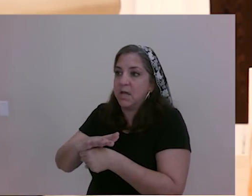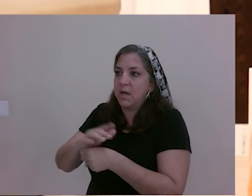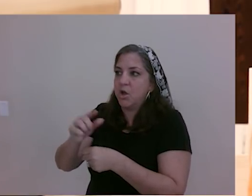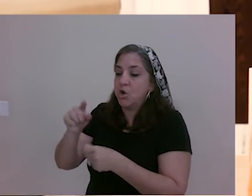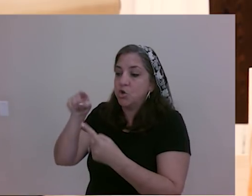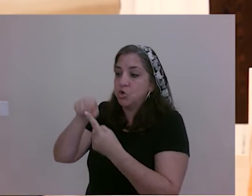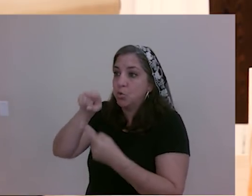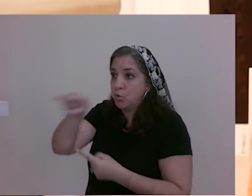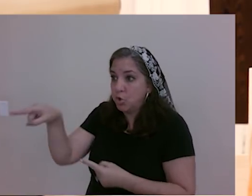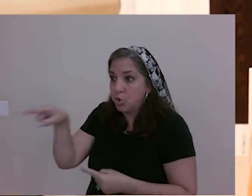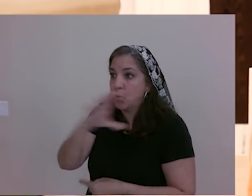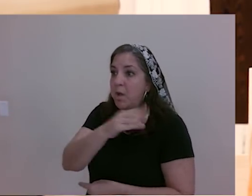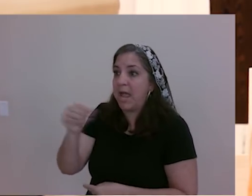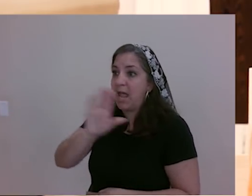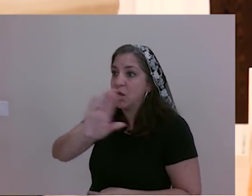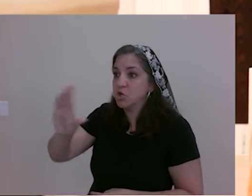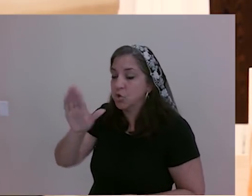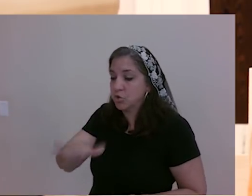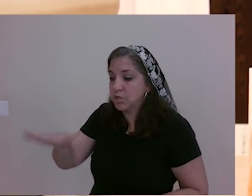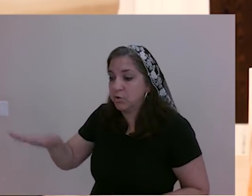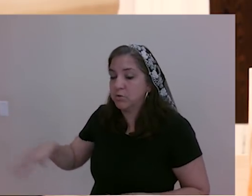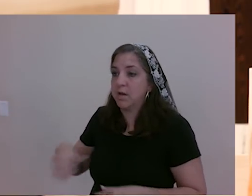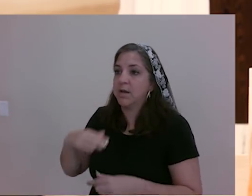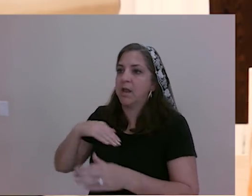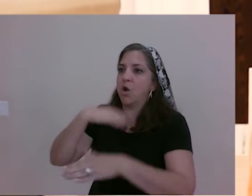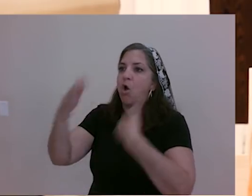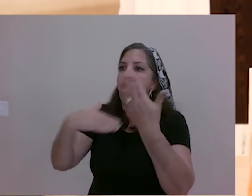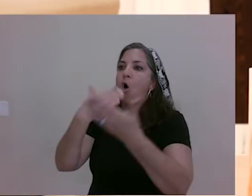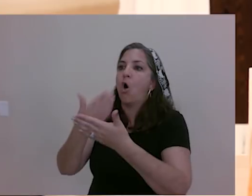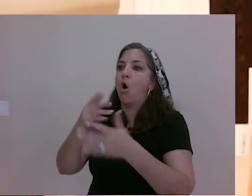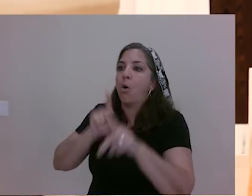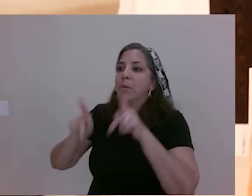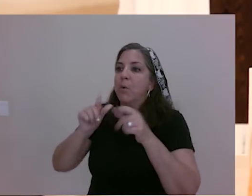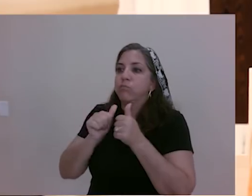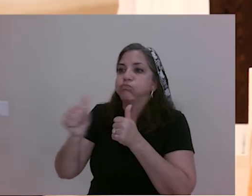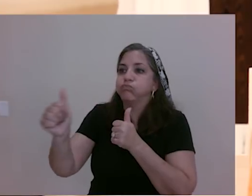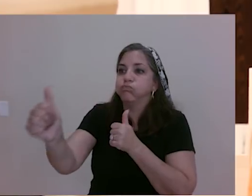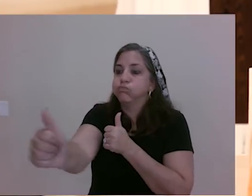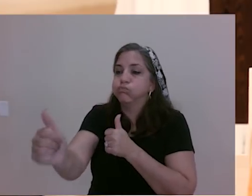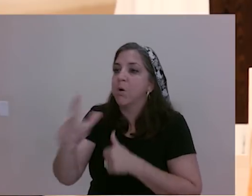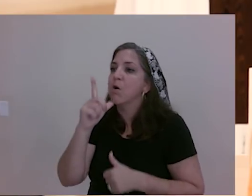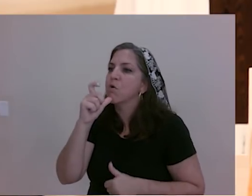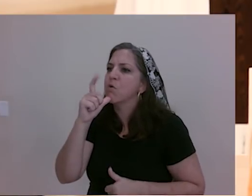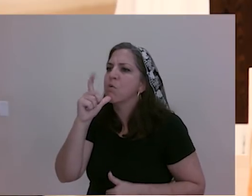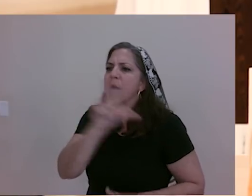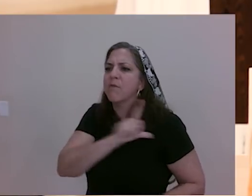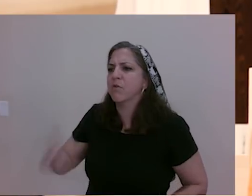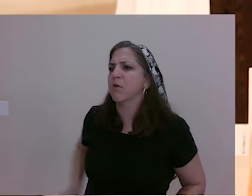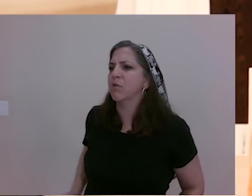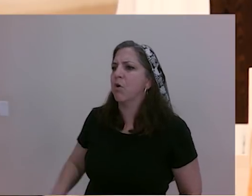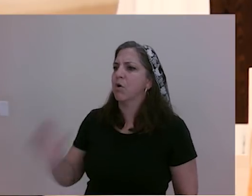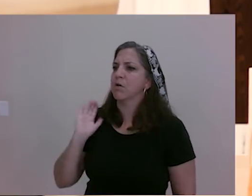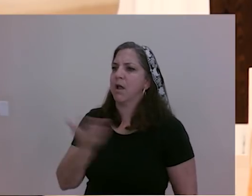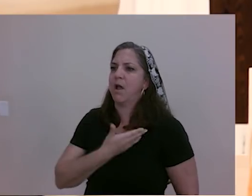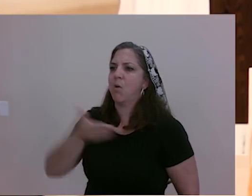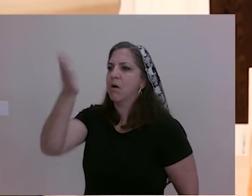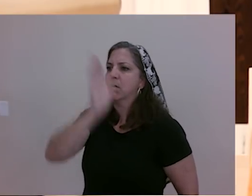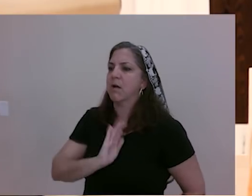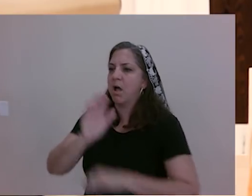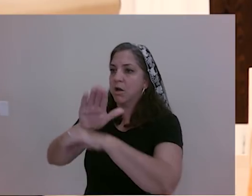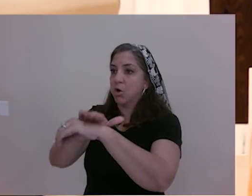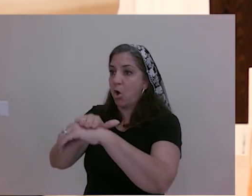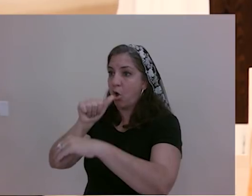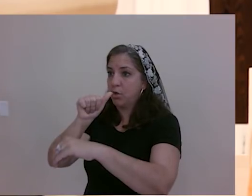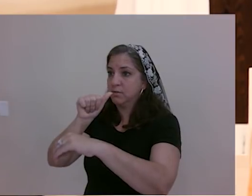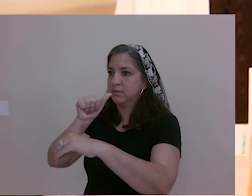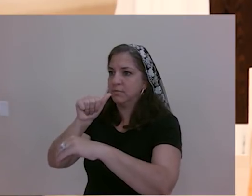you and to your children and to all those far off, whomever the Lord our God